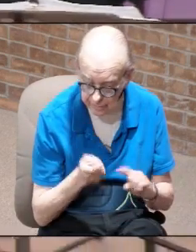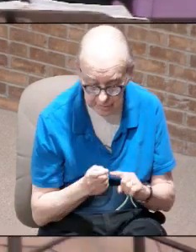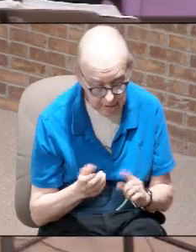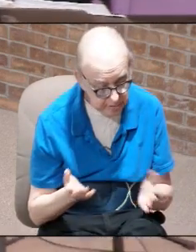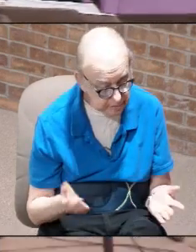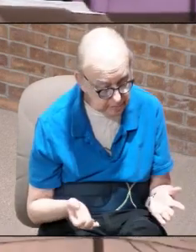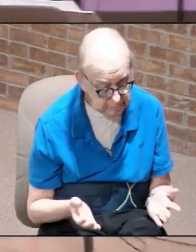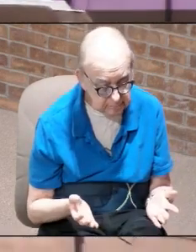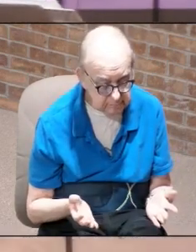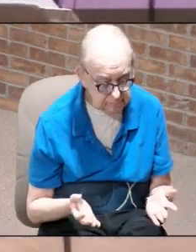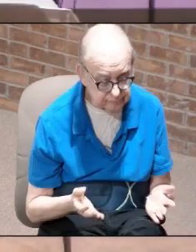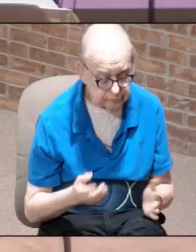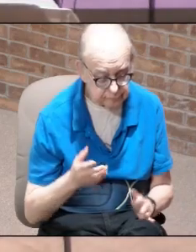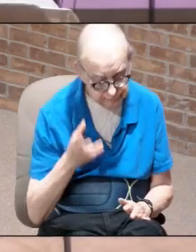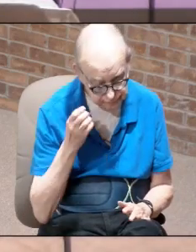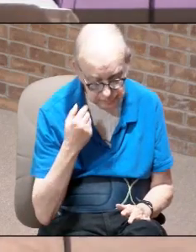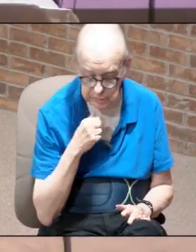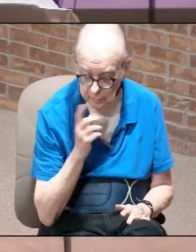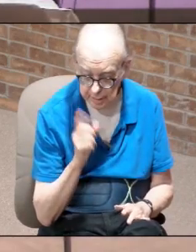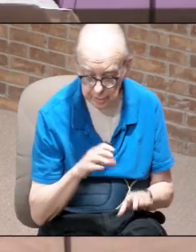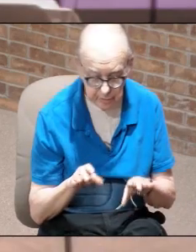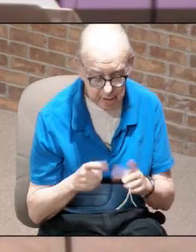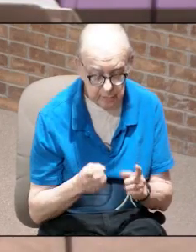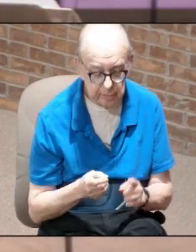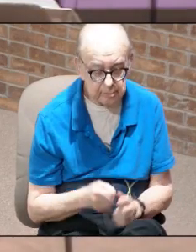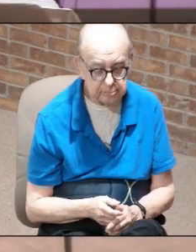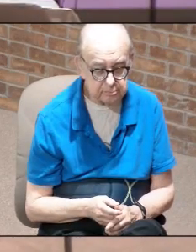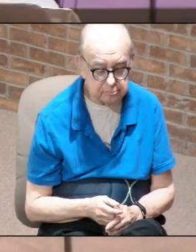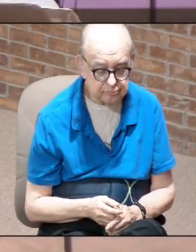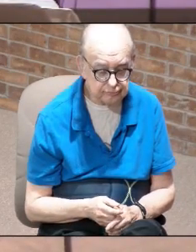change. He doesn't need to.